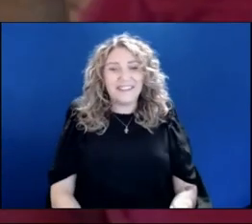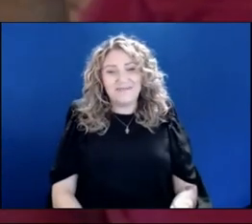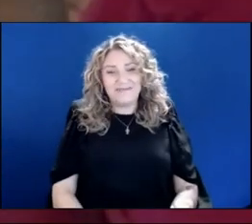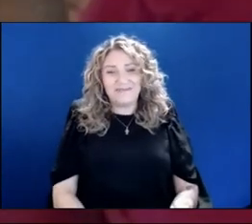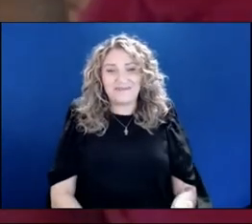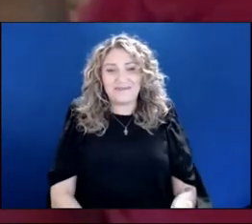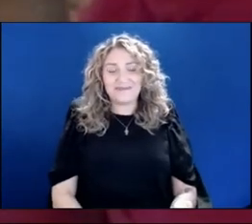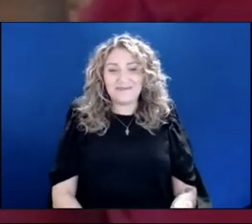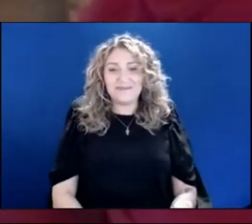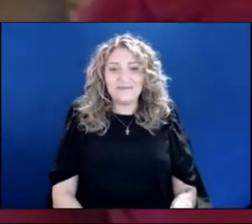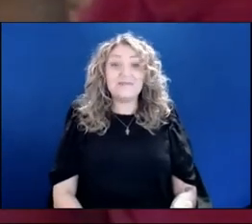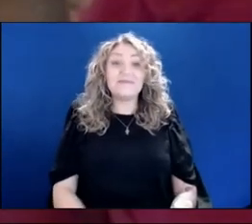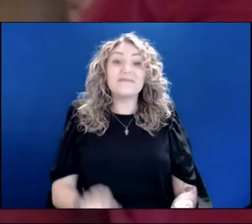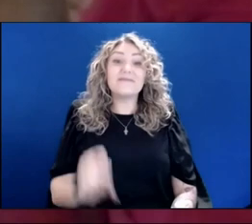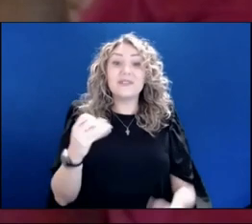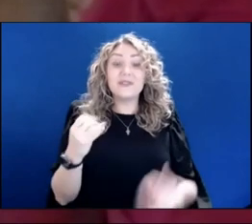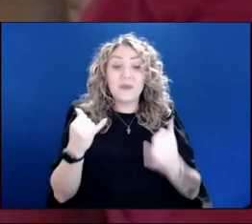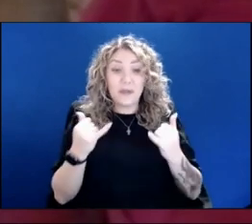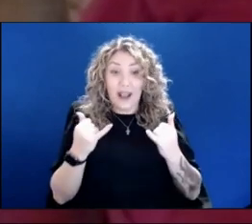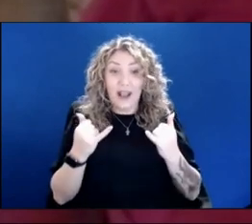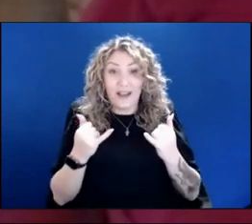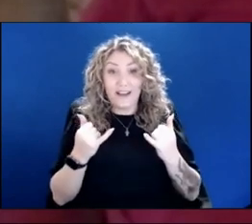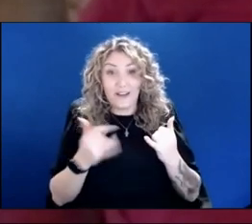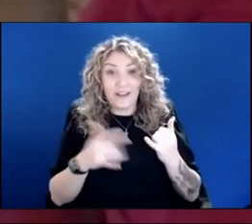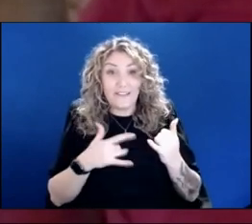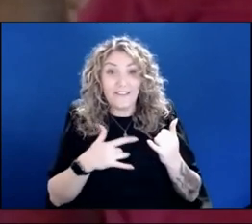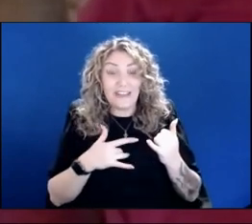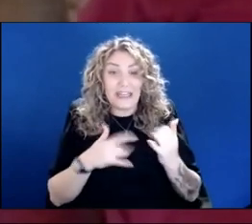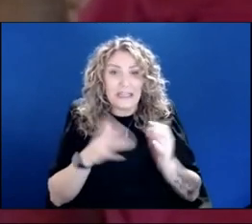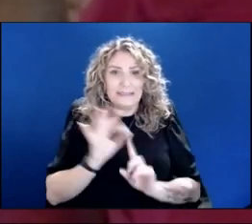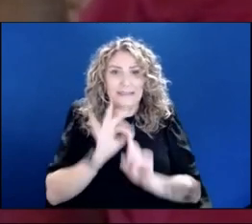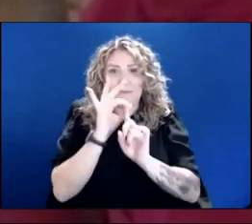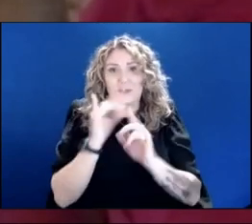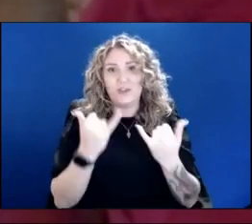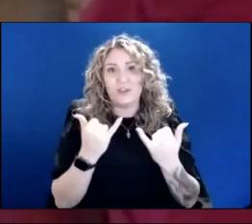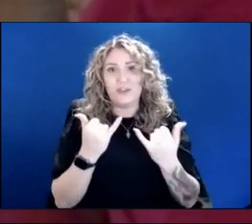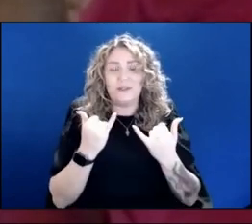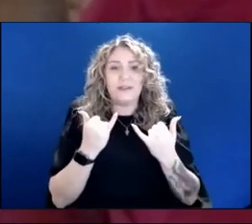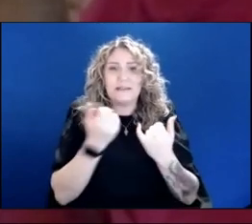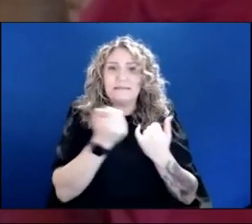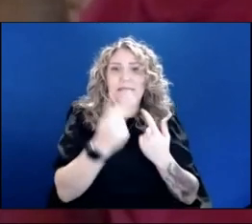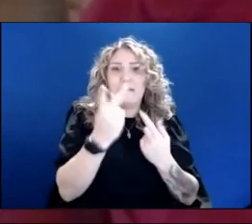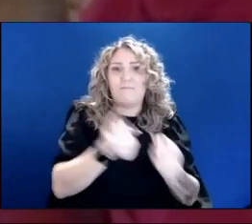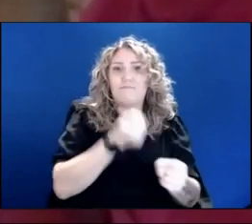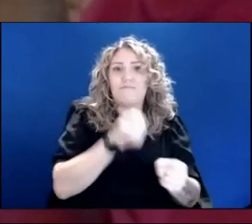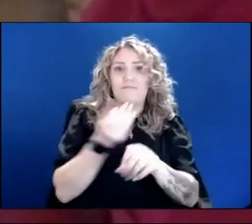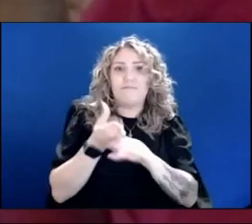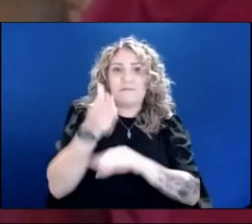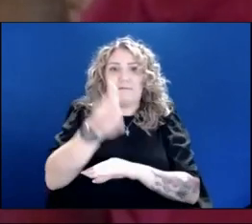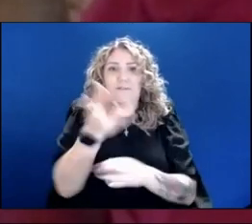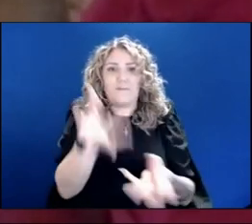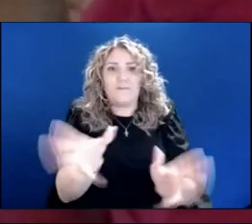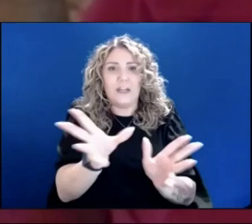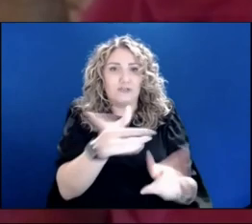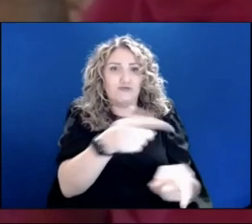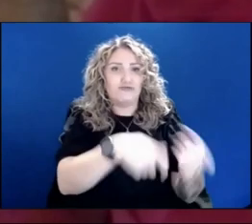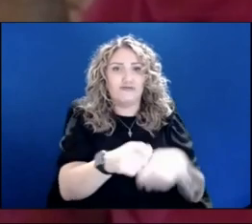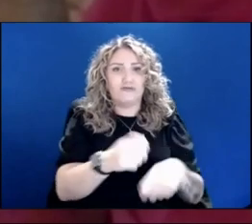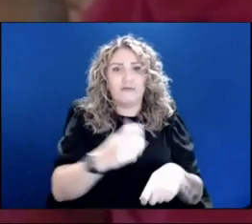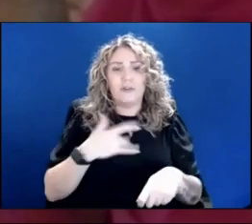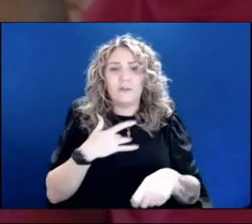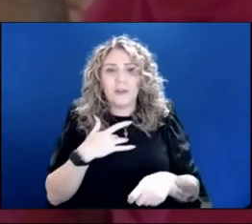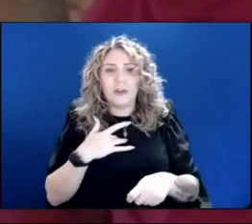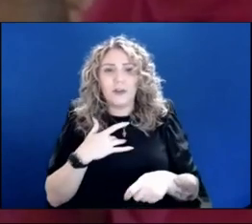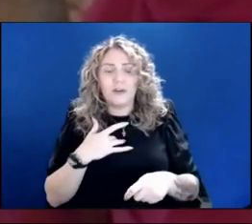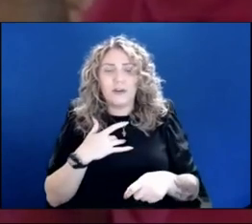and so you know, now I do feel, you know, especially now, like, you know, several years after, I mean, I feel, you know, very